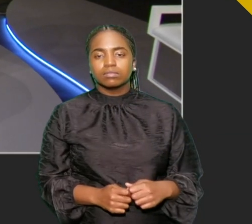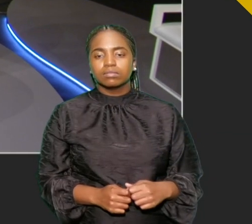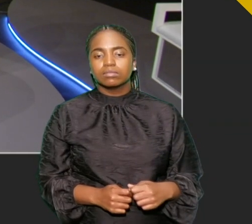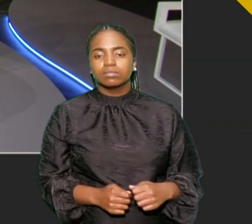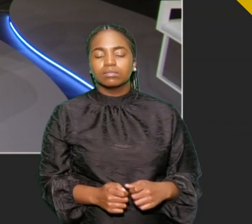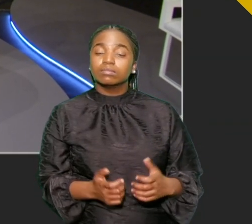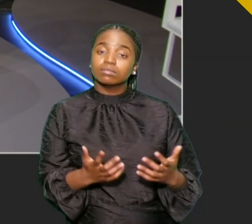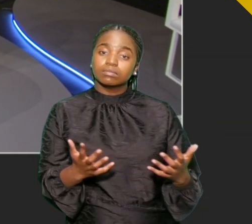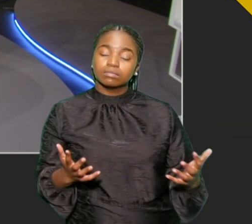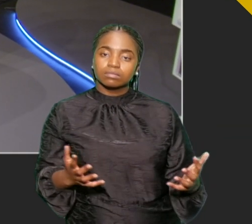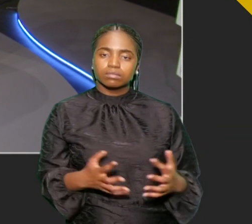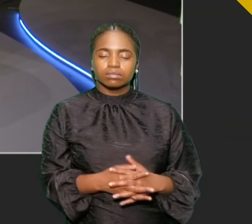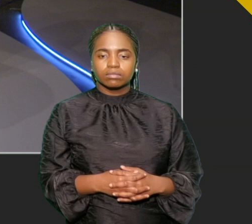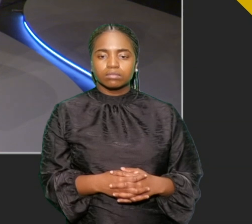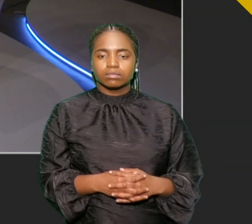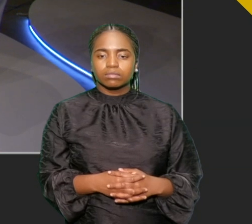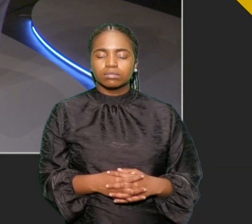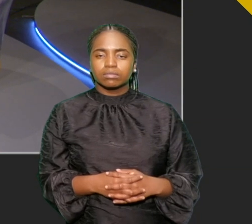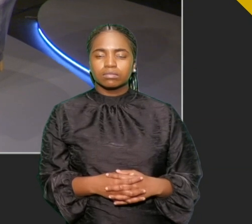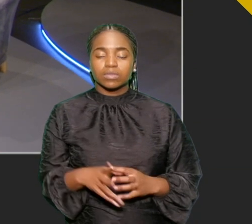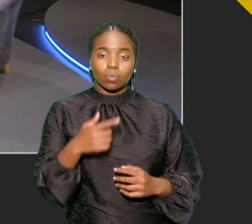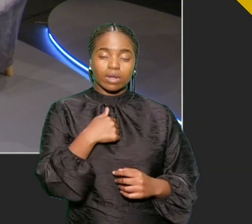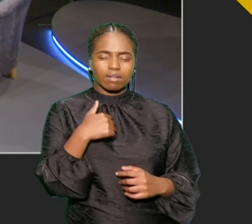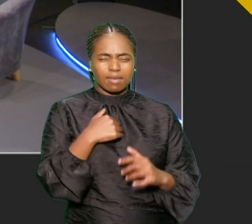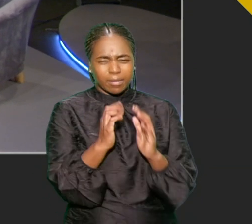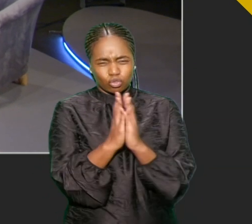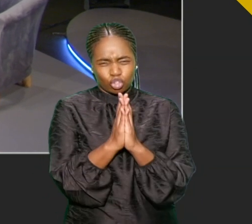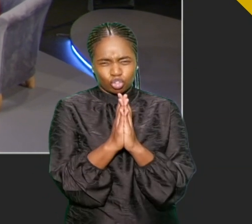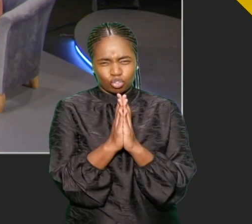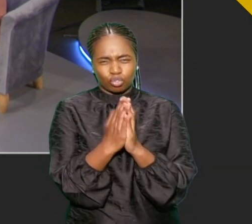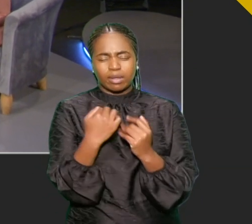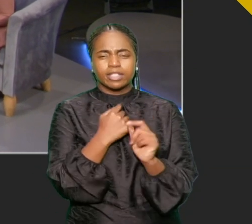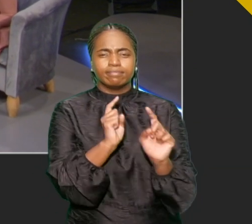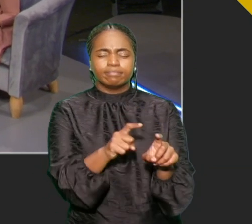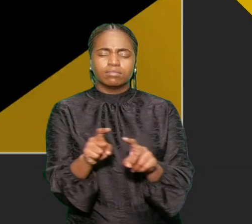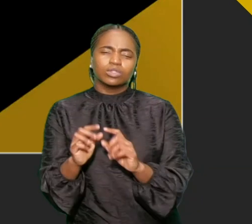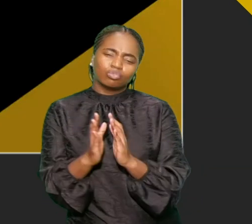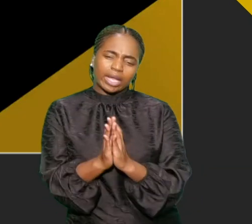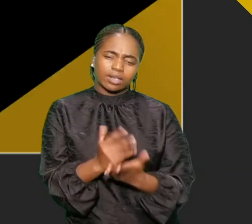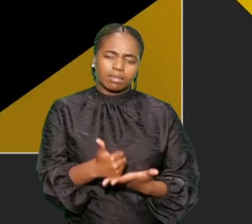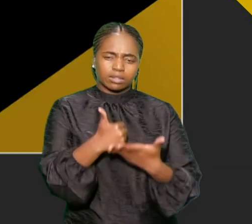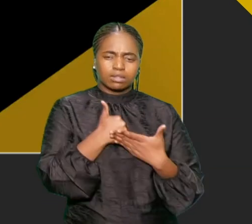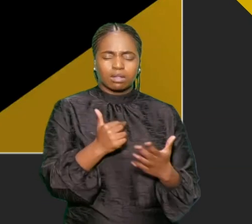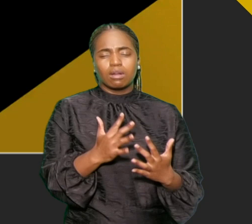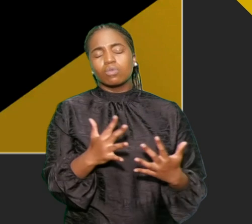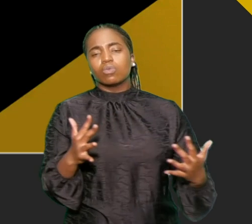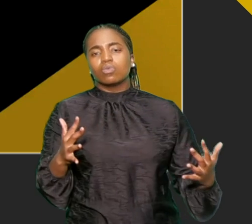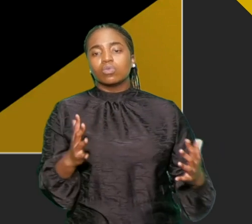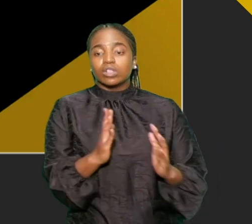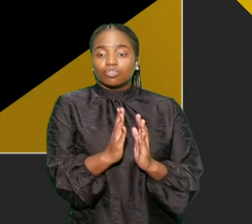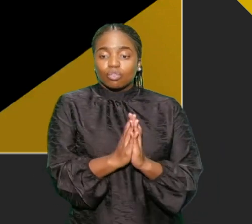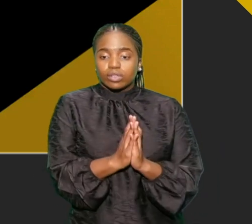Not actually something. And churches that I attend, the church that I